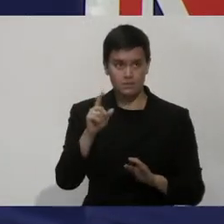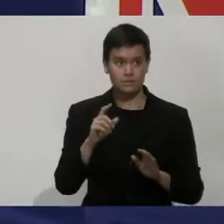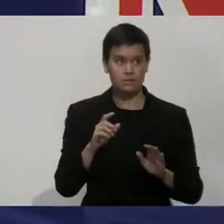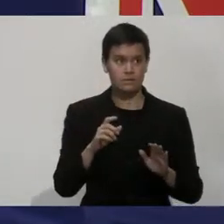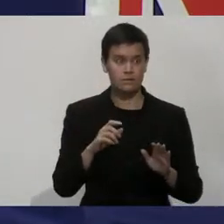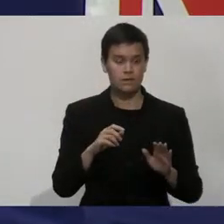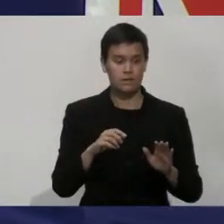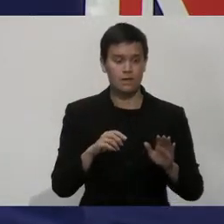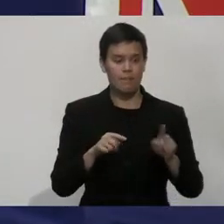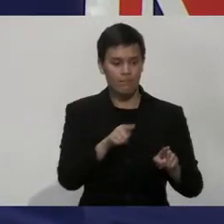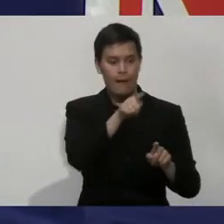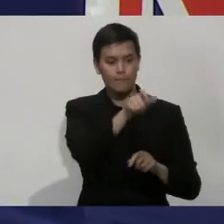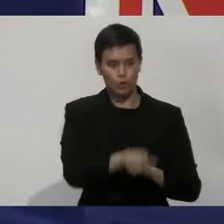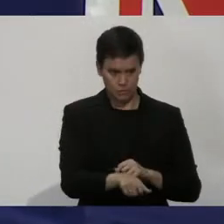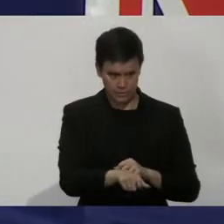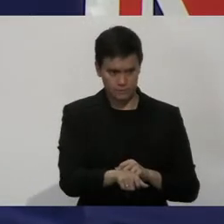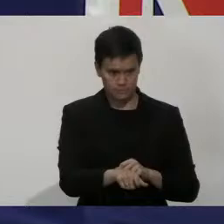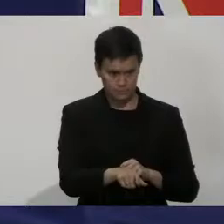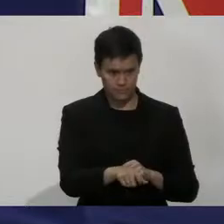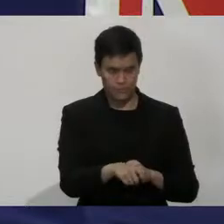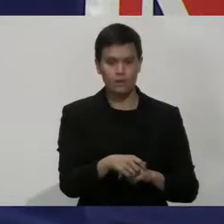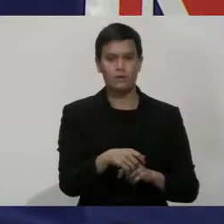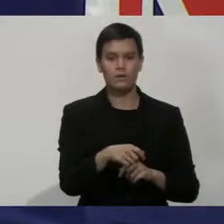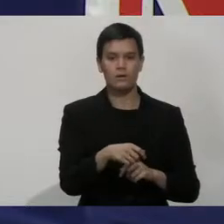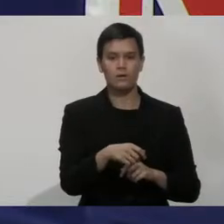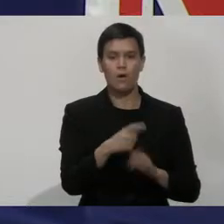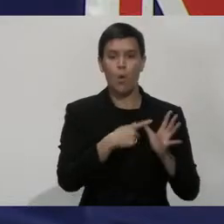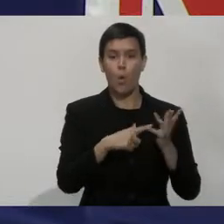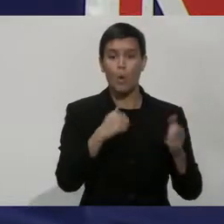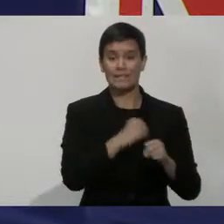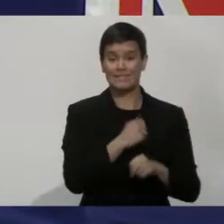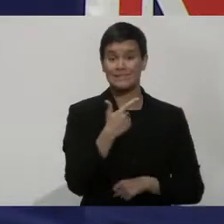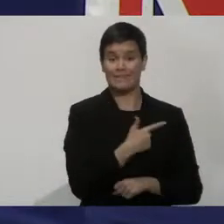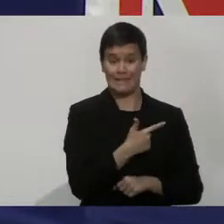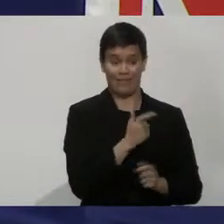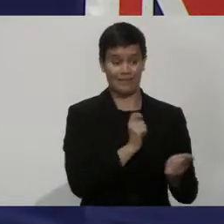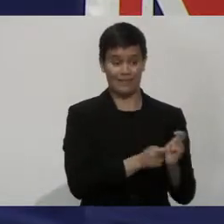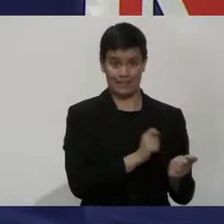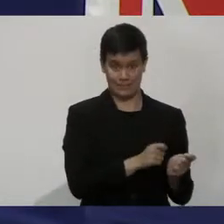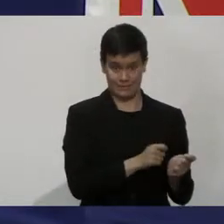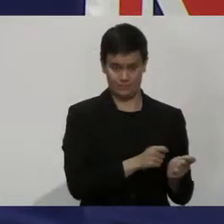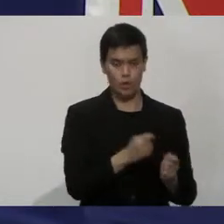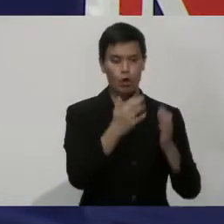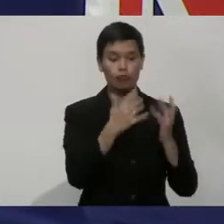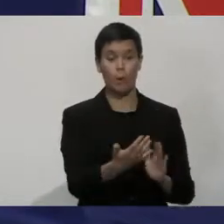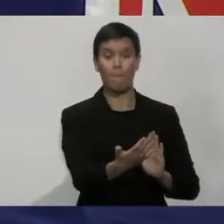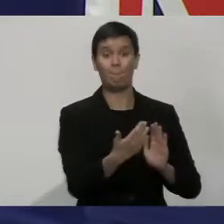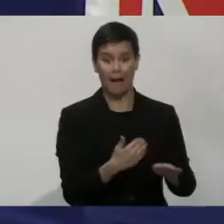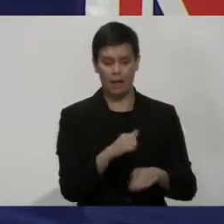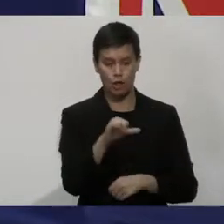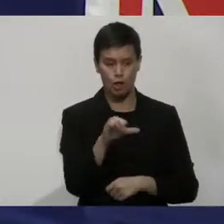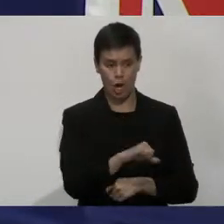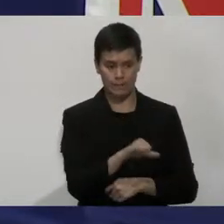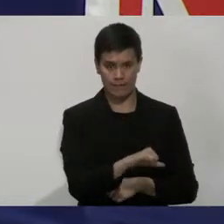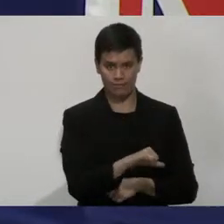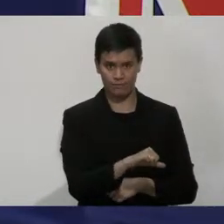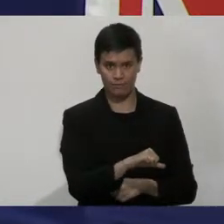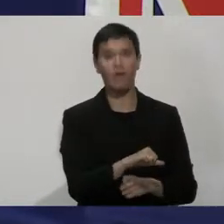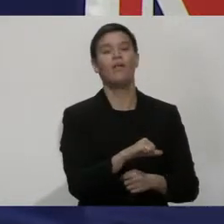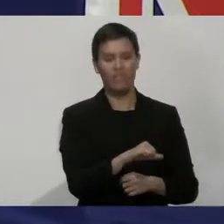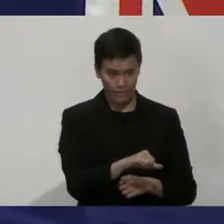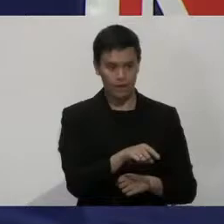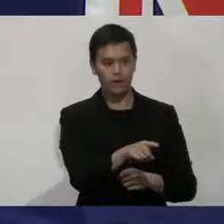before before it was reported, which was yesterday. So just in the last few days, tested because of being symptomatic.